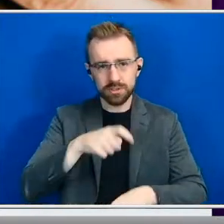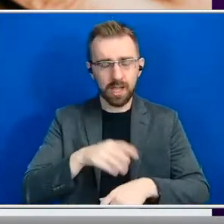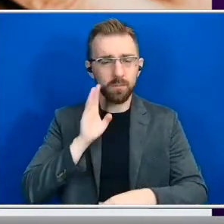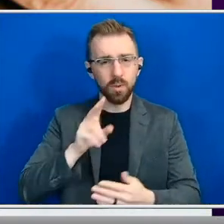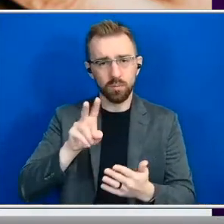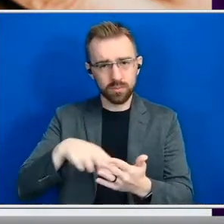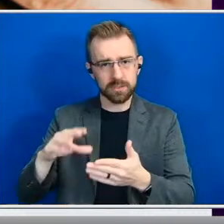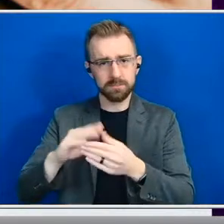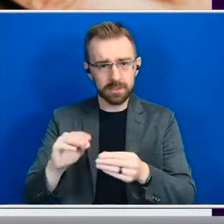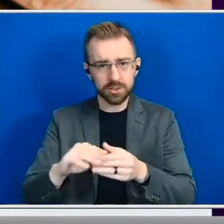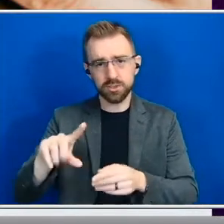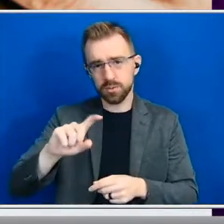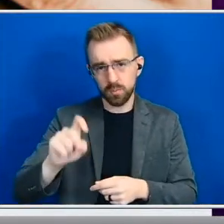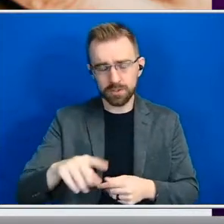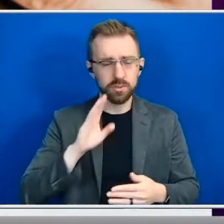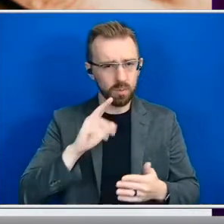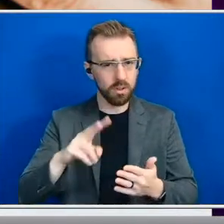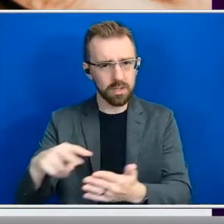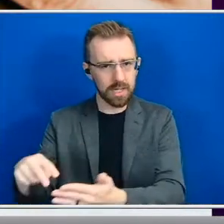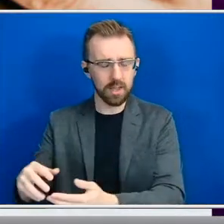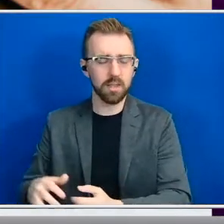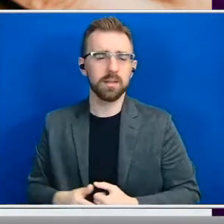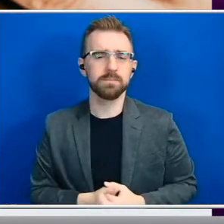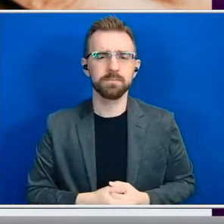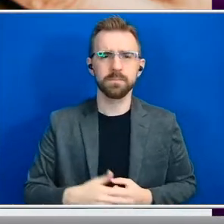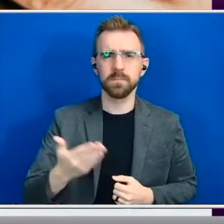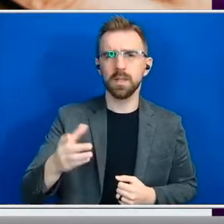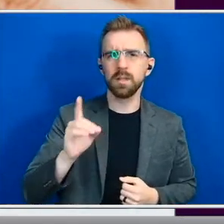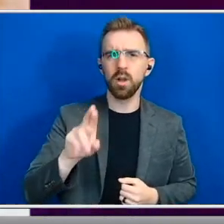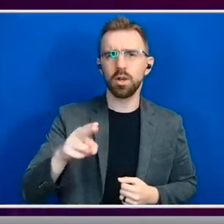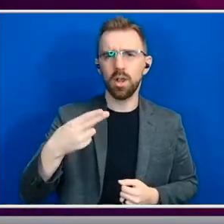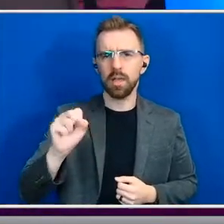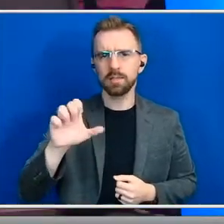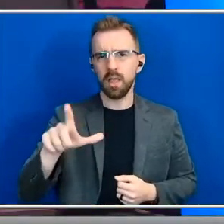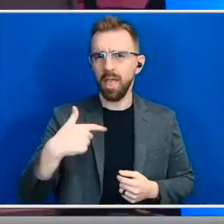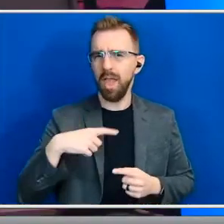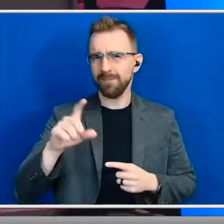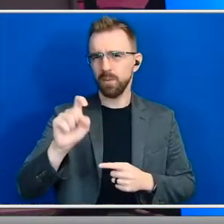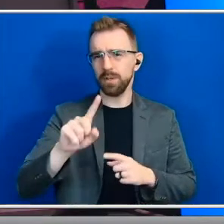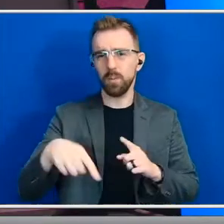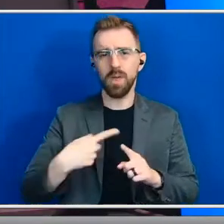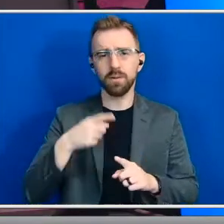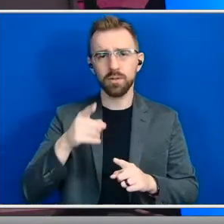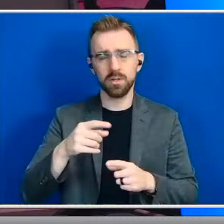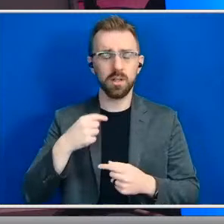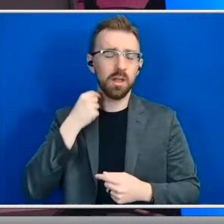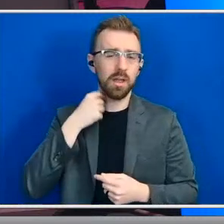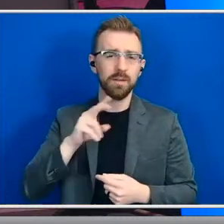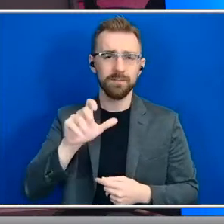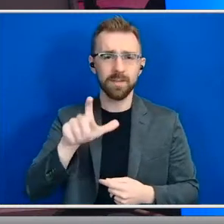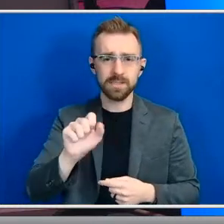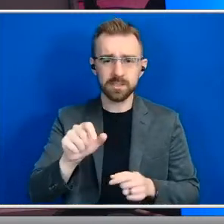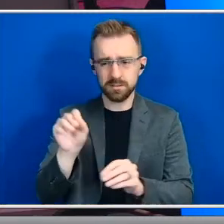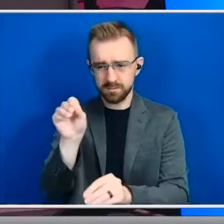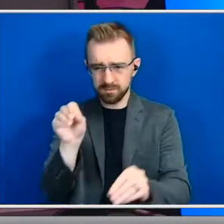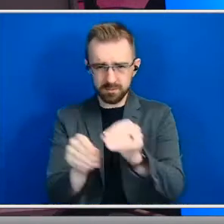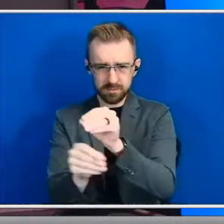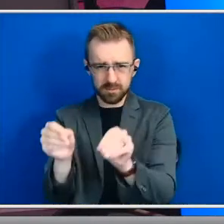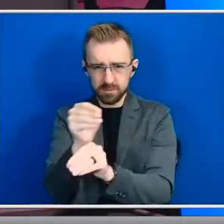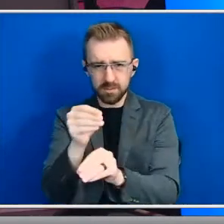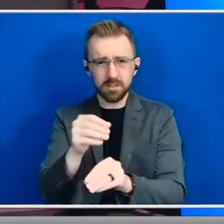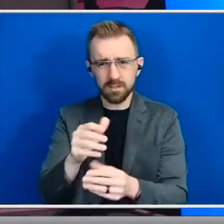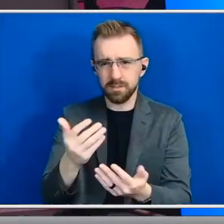questions. Dr. Hessel, I have a question for you. When you're rearranging the blood vessels, this is